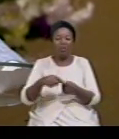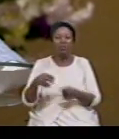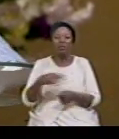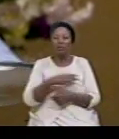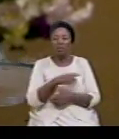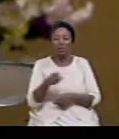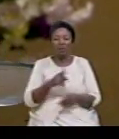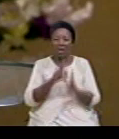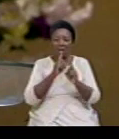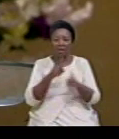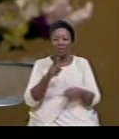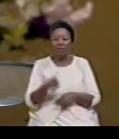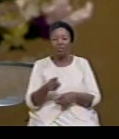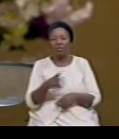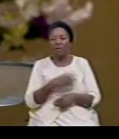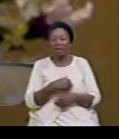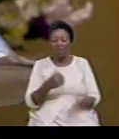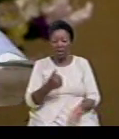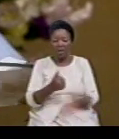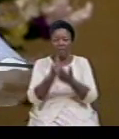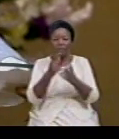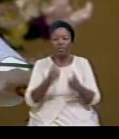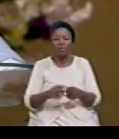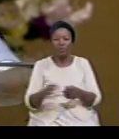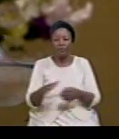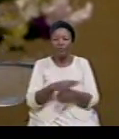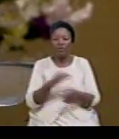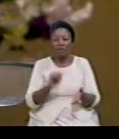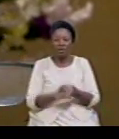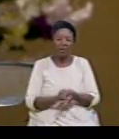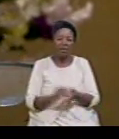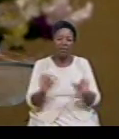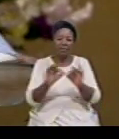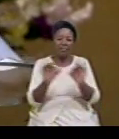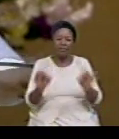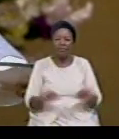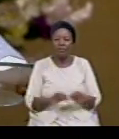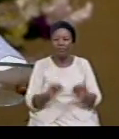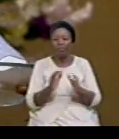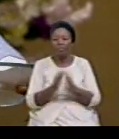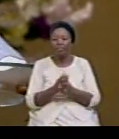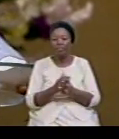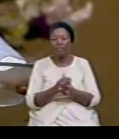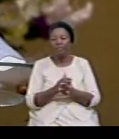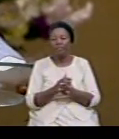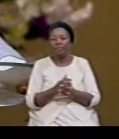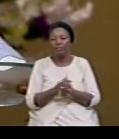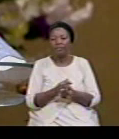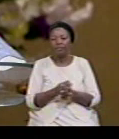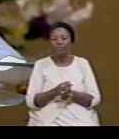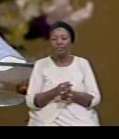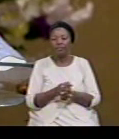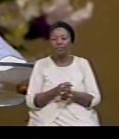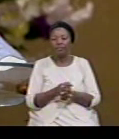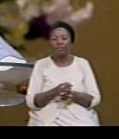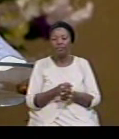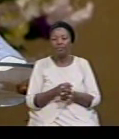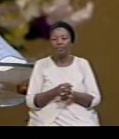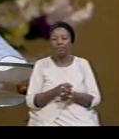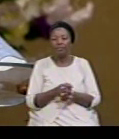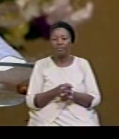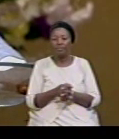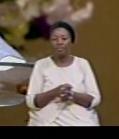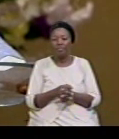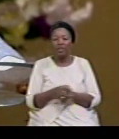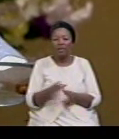keep standing. They will come around you and give you, you know, the sleep to feel. They will